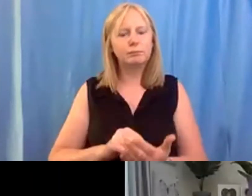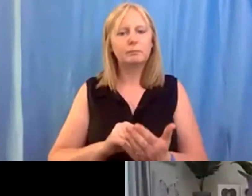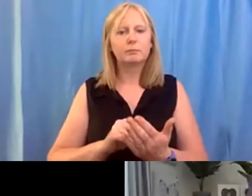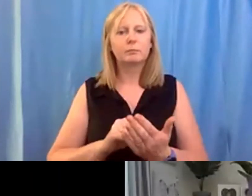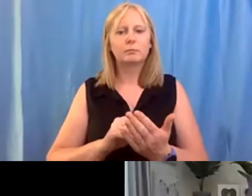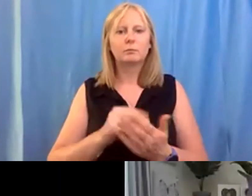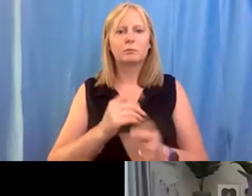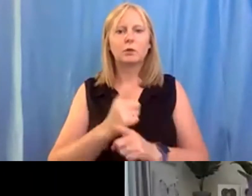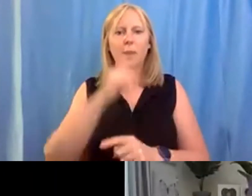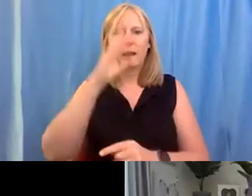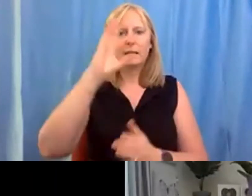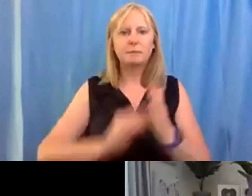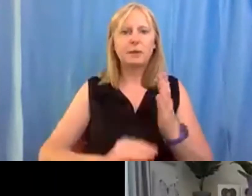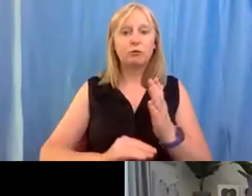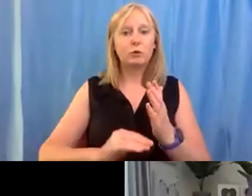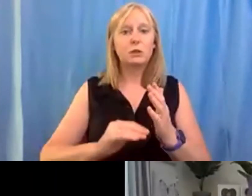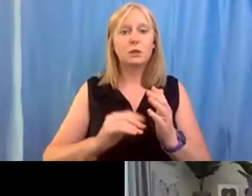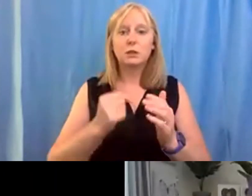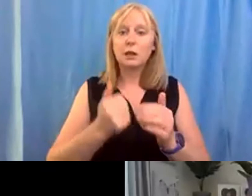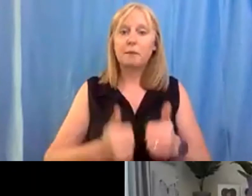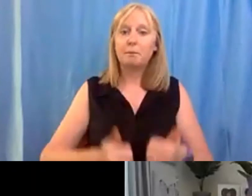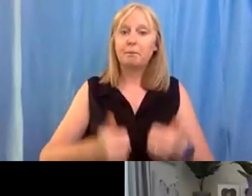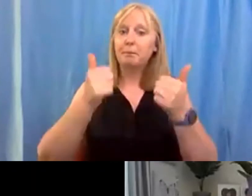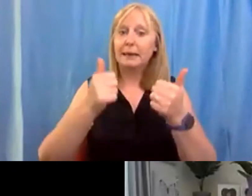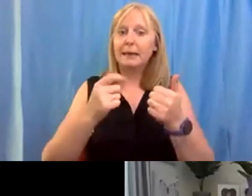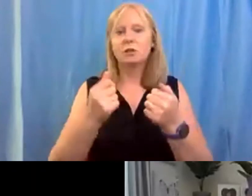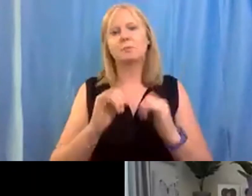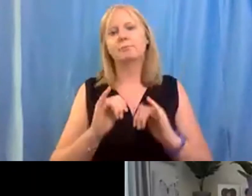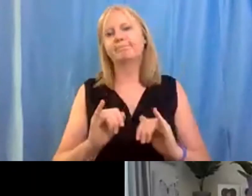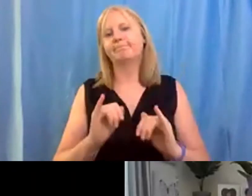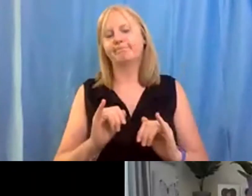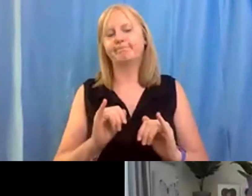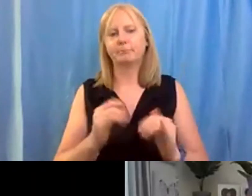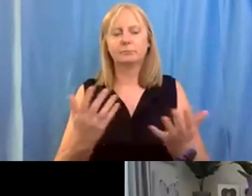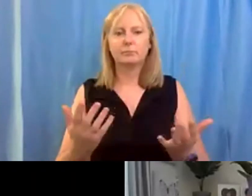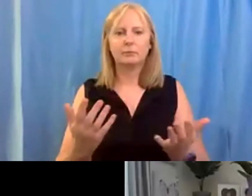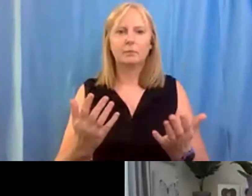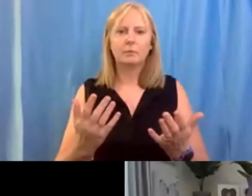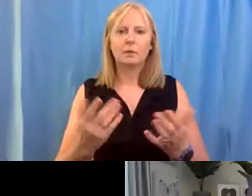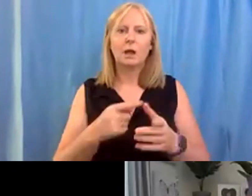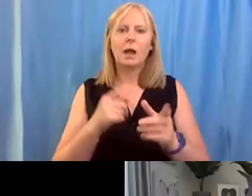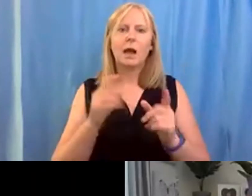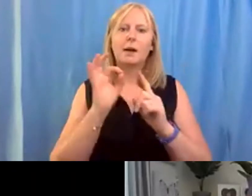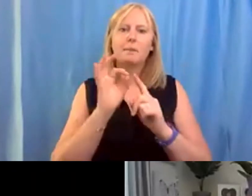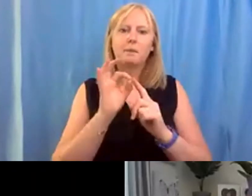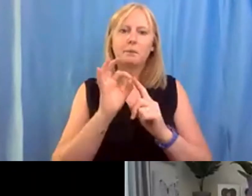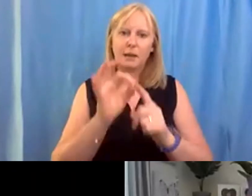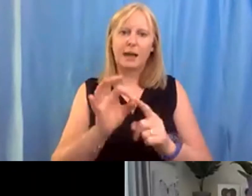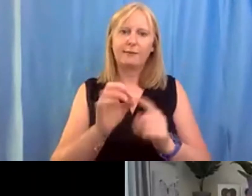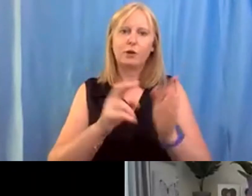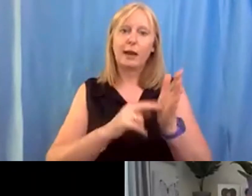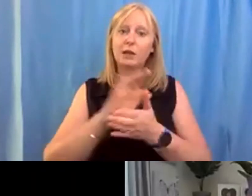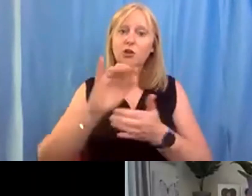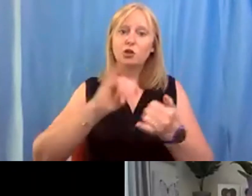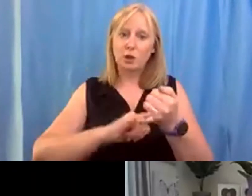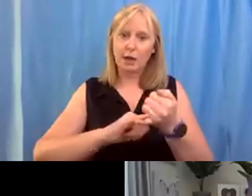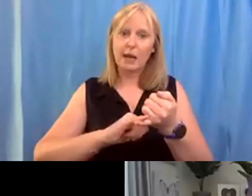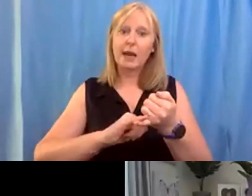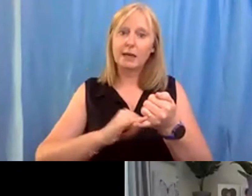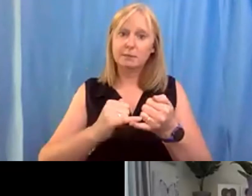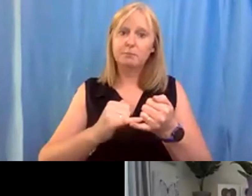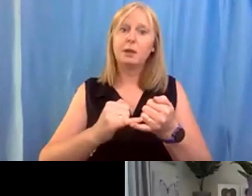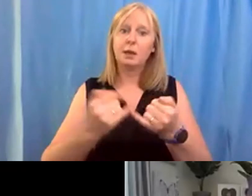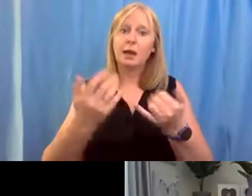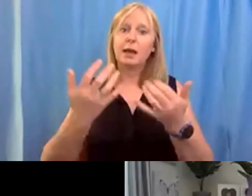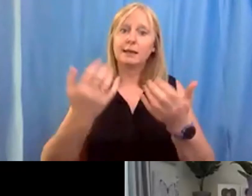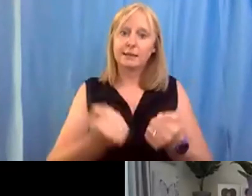experiences, some being good, some being bad. It was mentioned that applying for NHS and being on an appointment with NHS